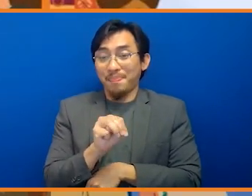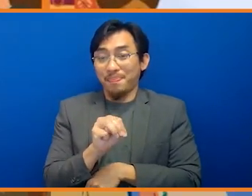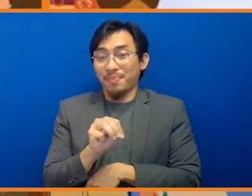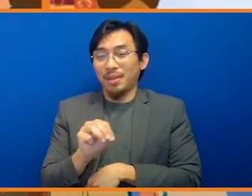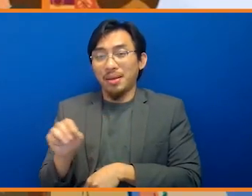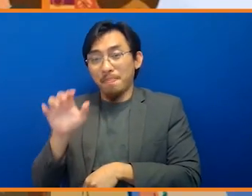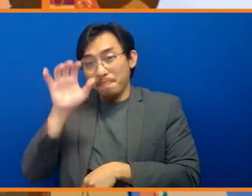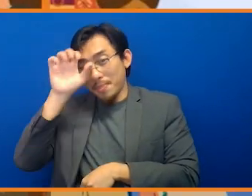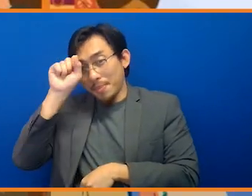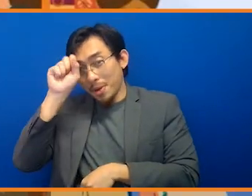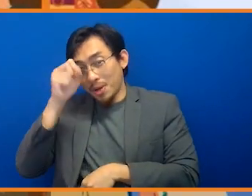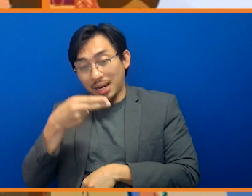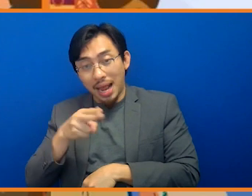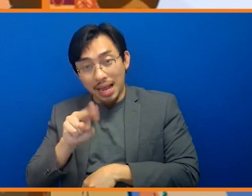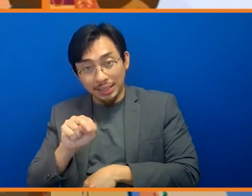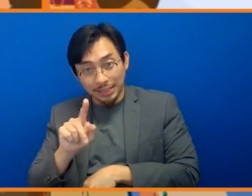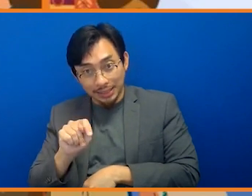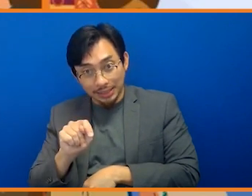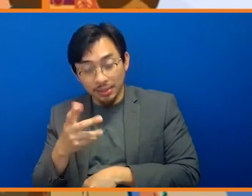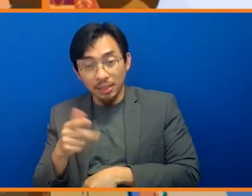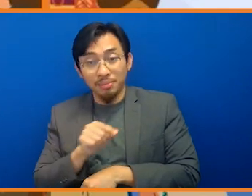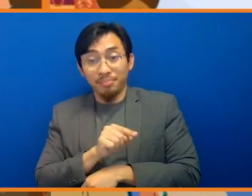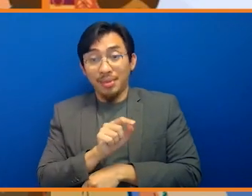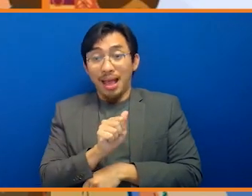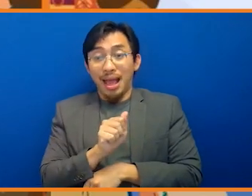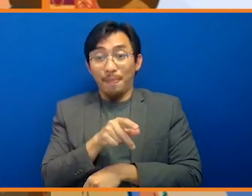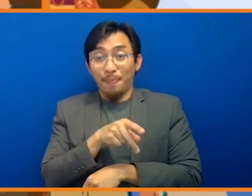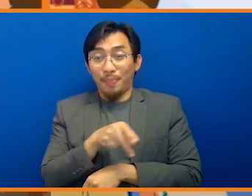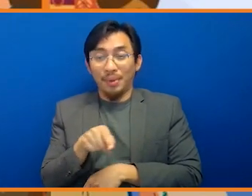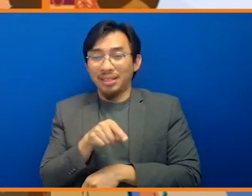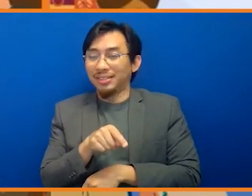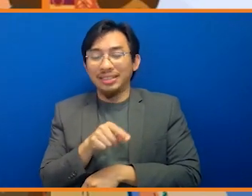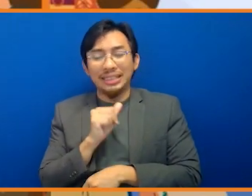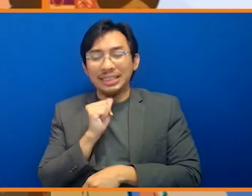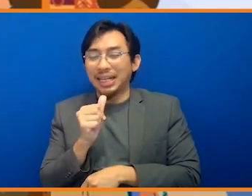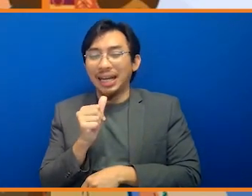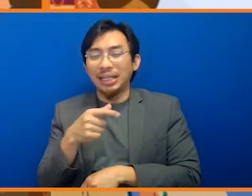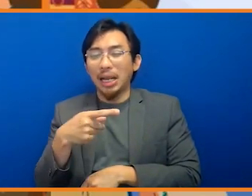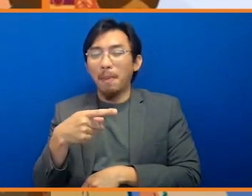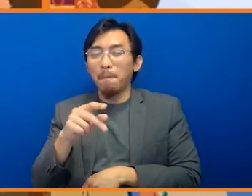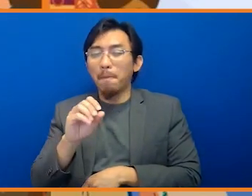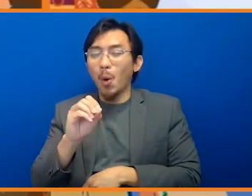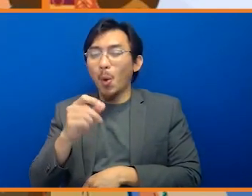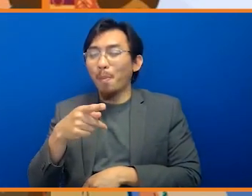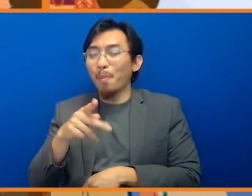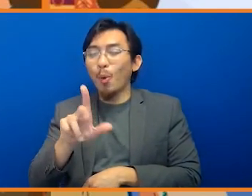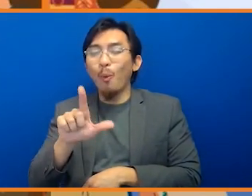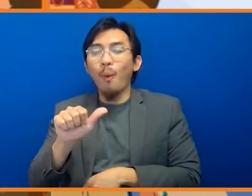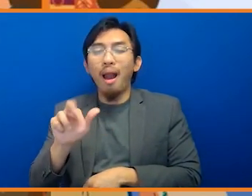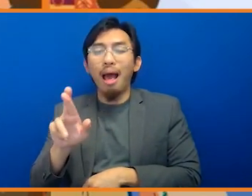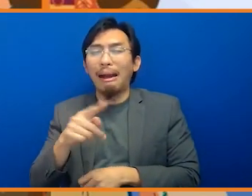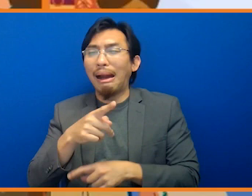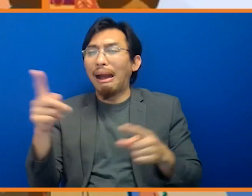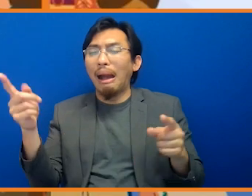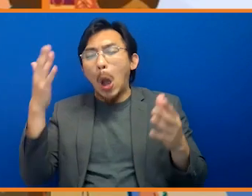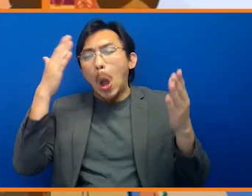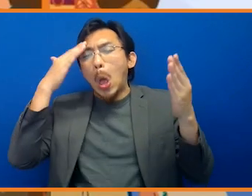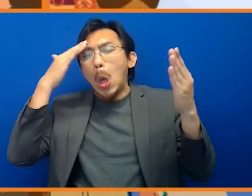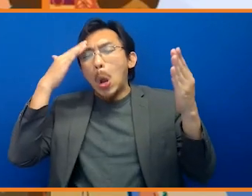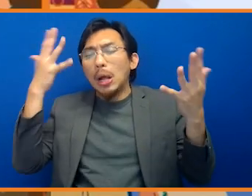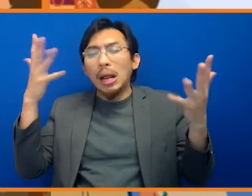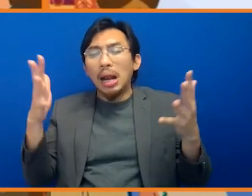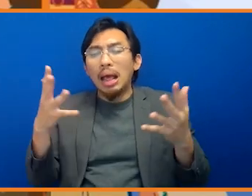is these applications are still not popular. So very